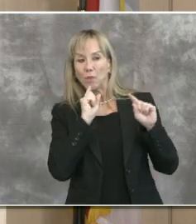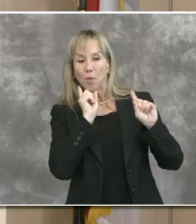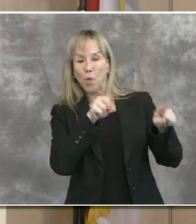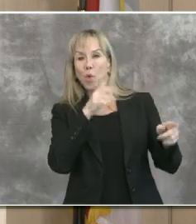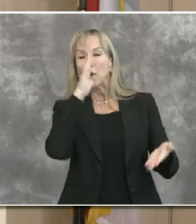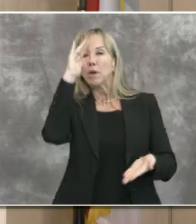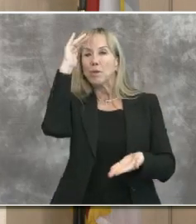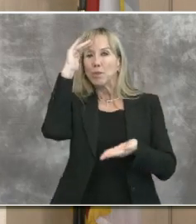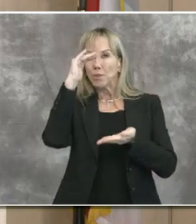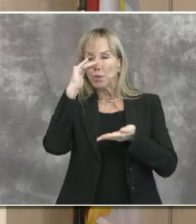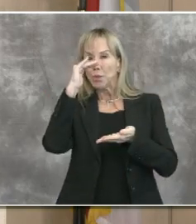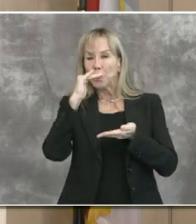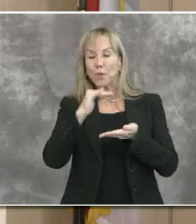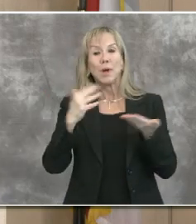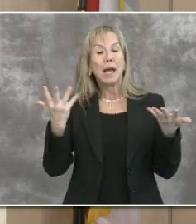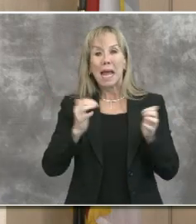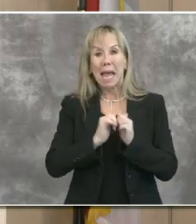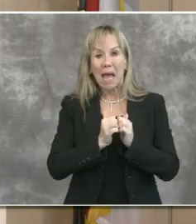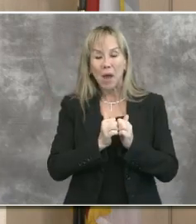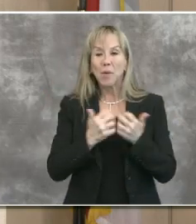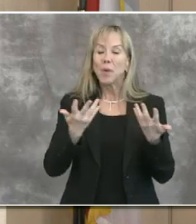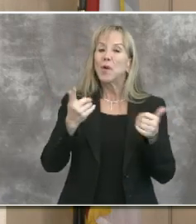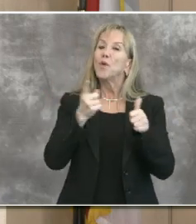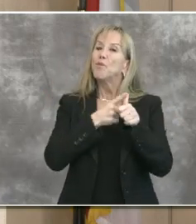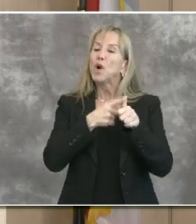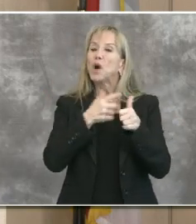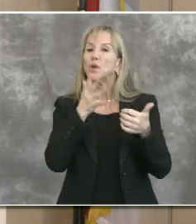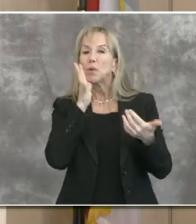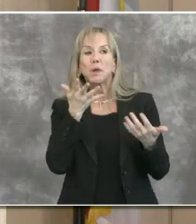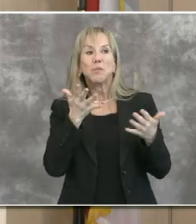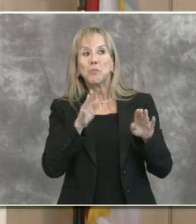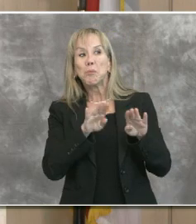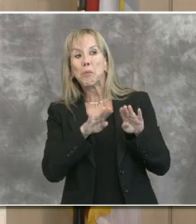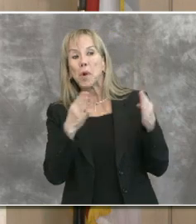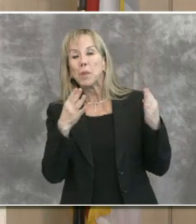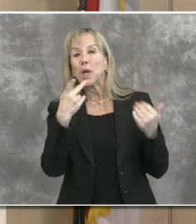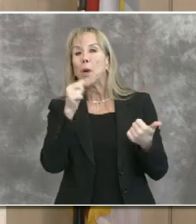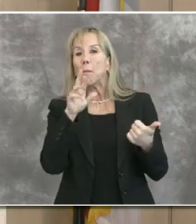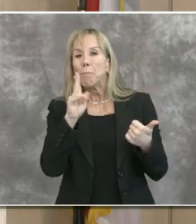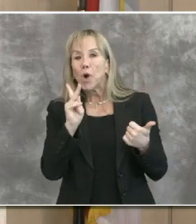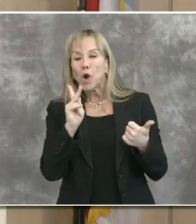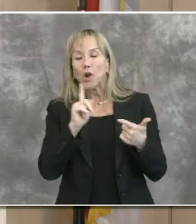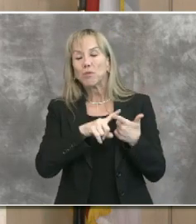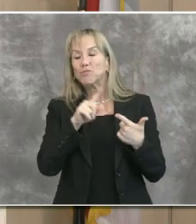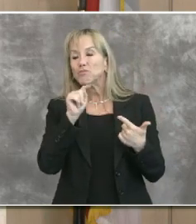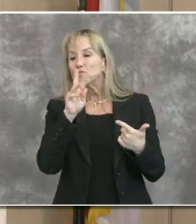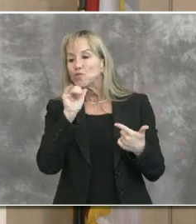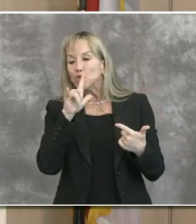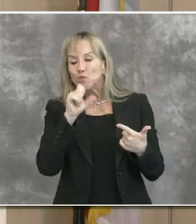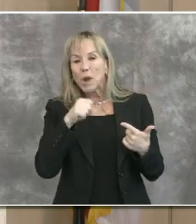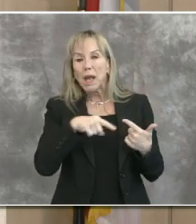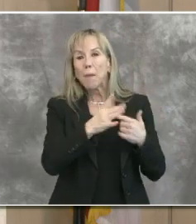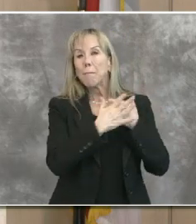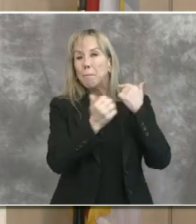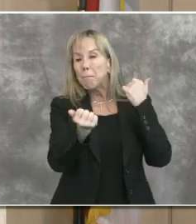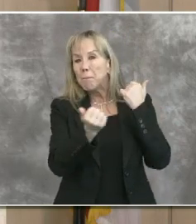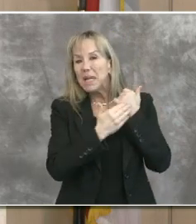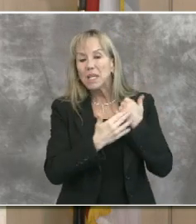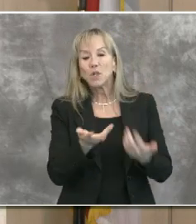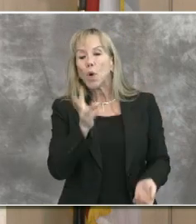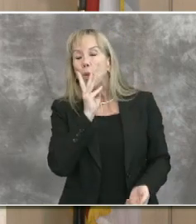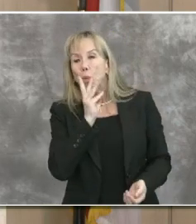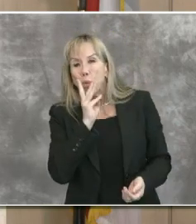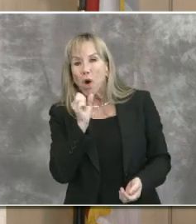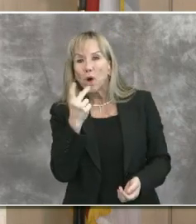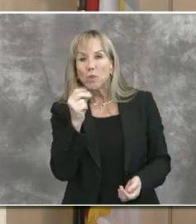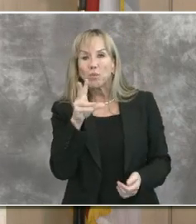This approach will begin with parks, trails and beaches, water sports, boating, golf courses,